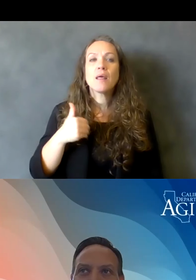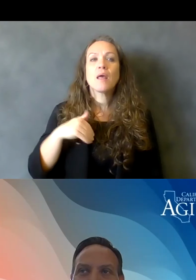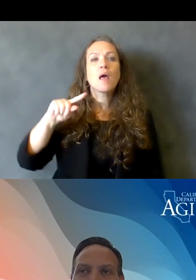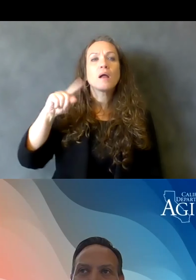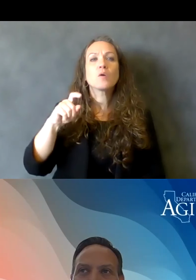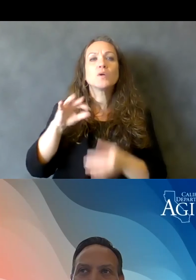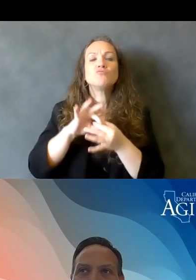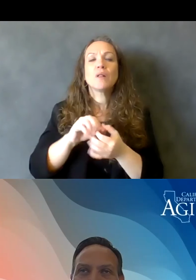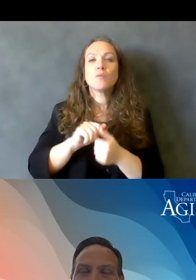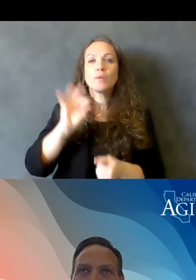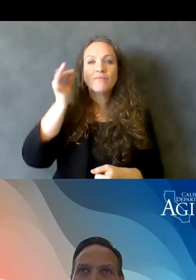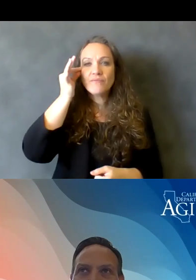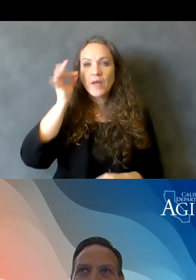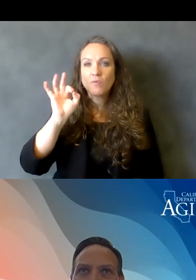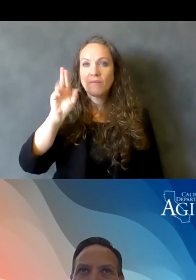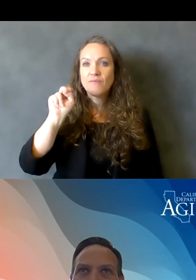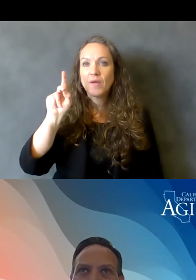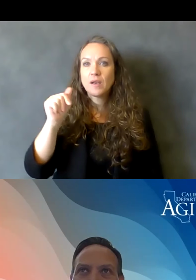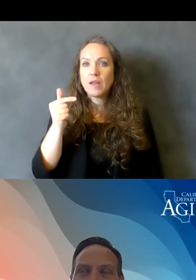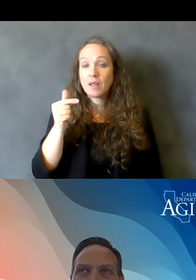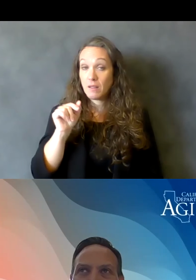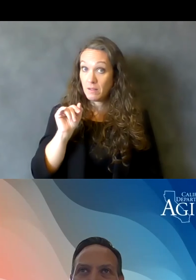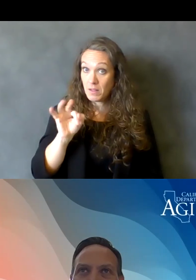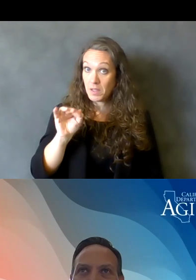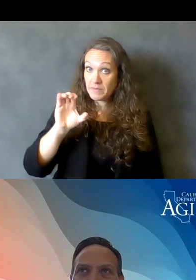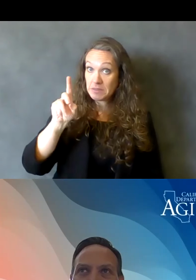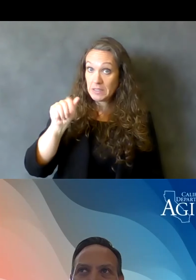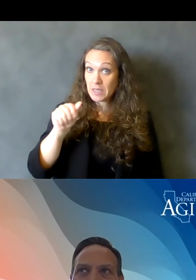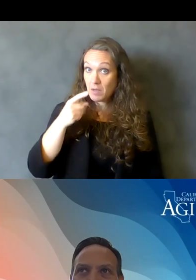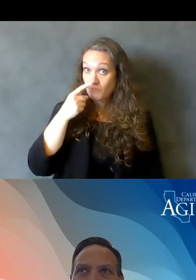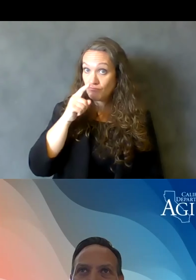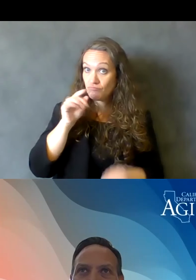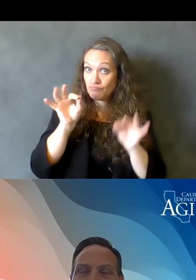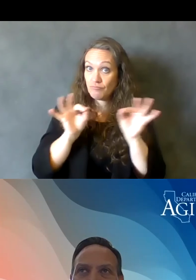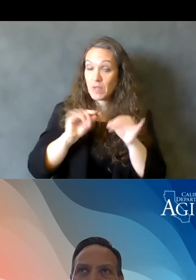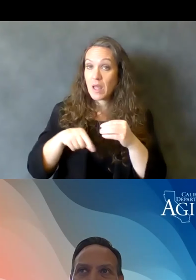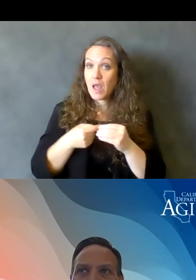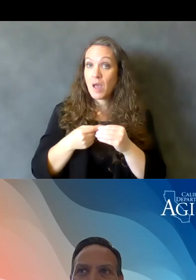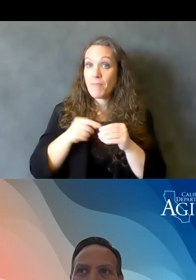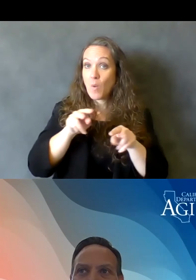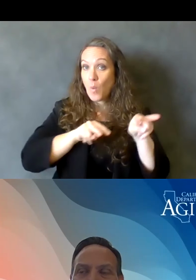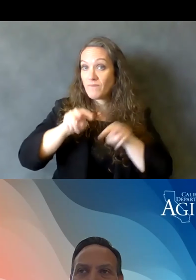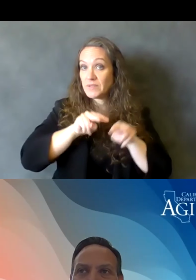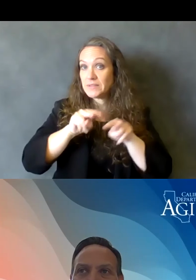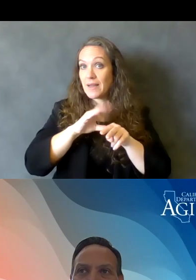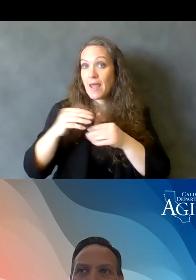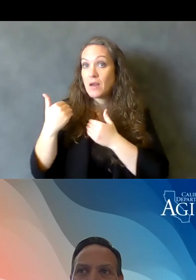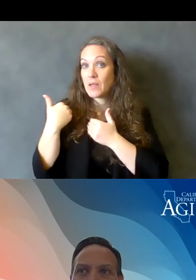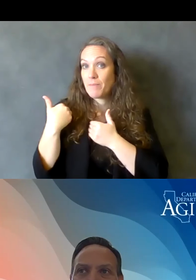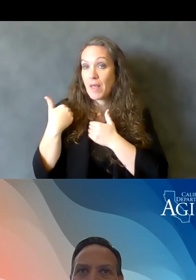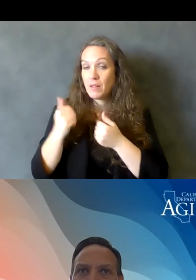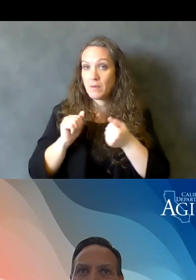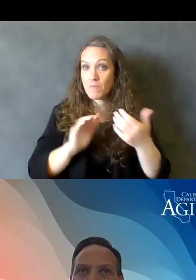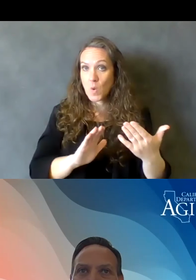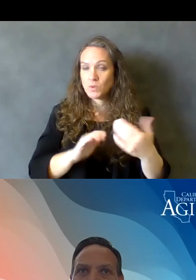funding and if the California Department of Aging can speak to the oversight and accountability mechanisms in place to ensure that incoming